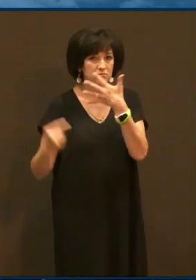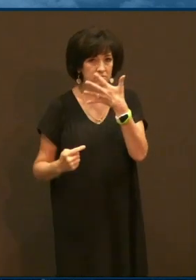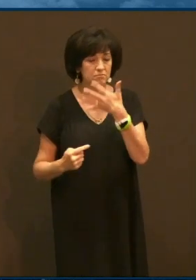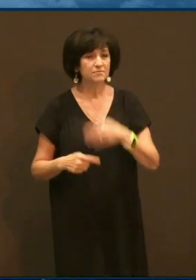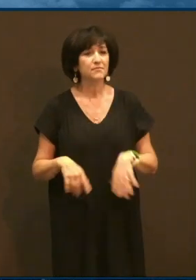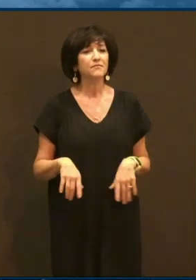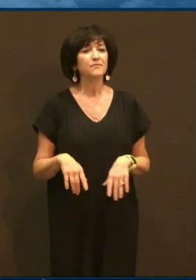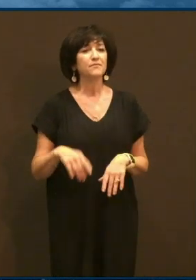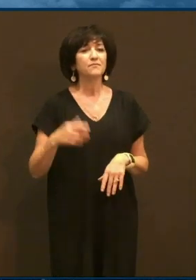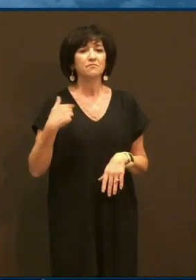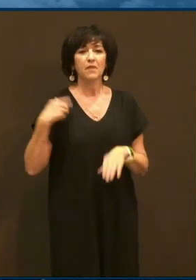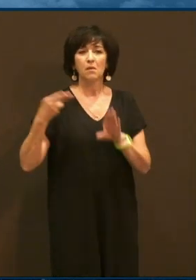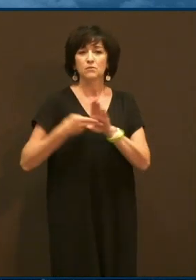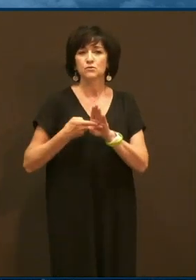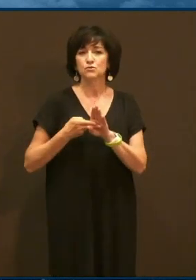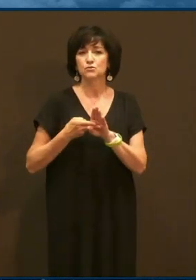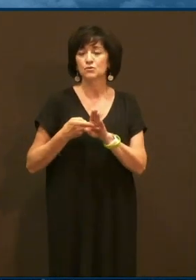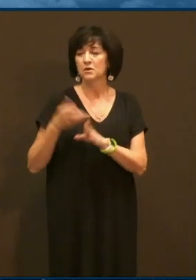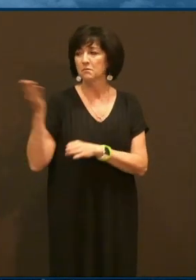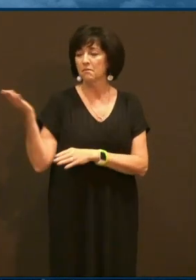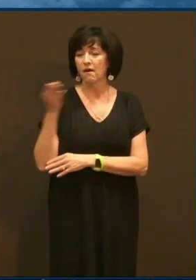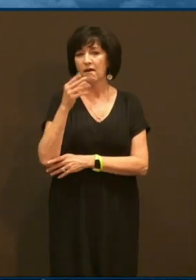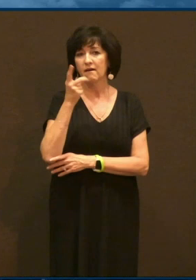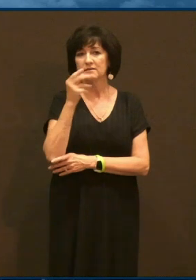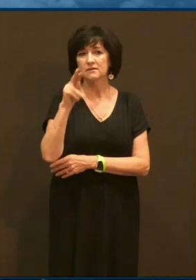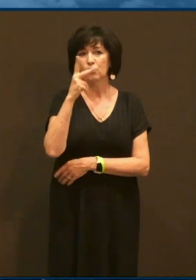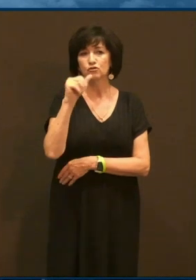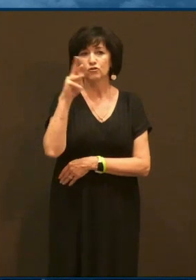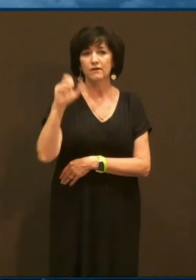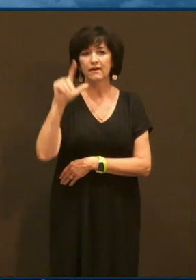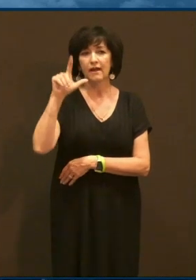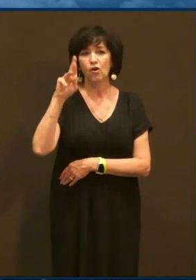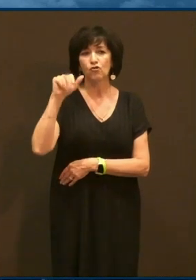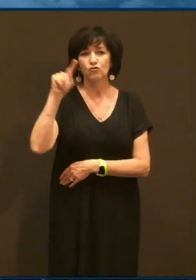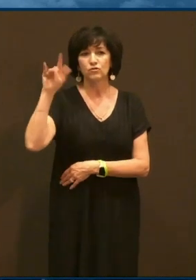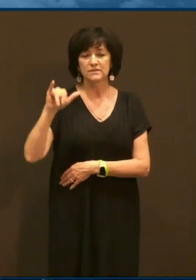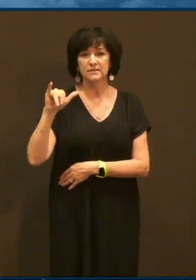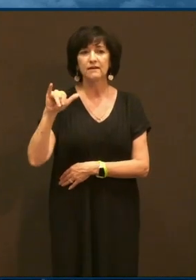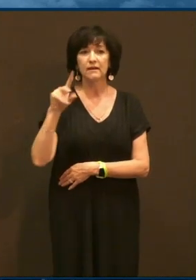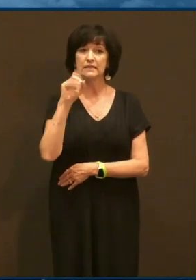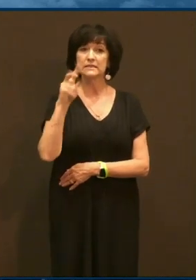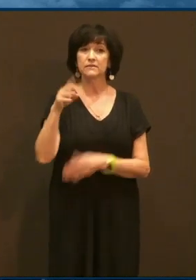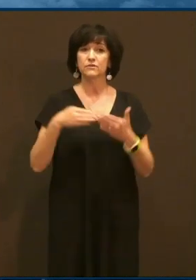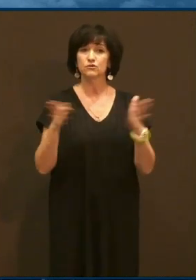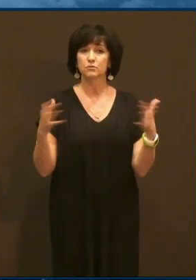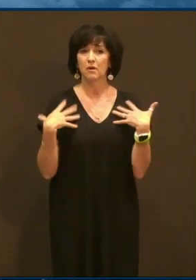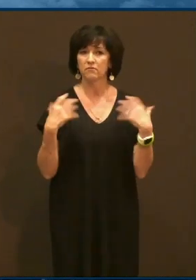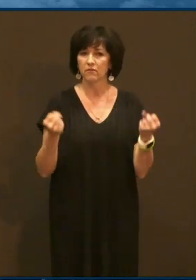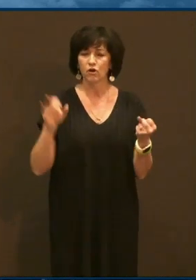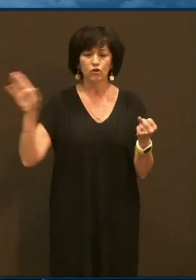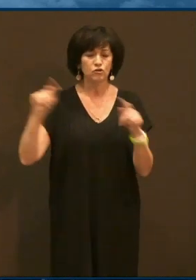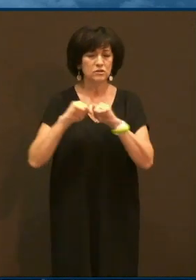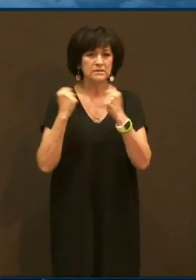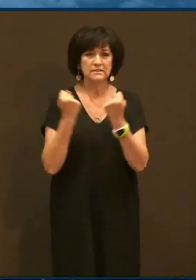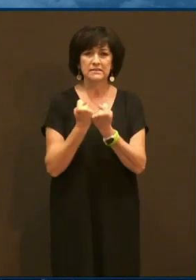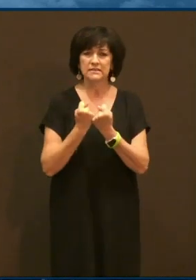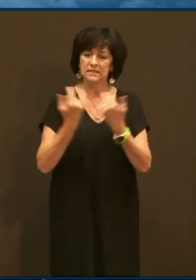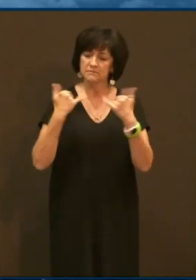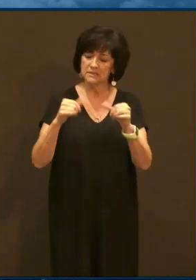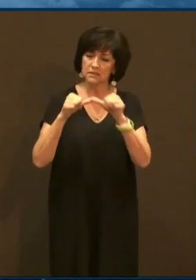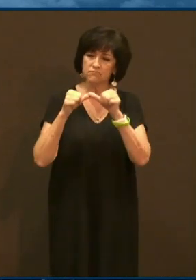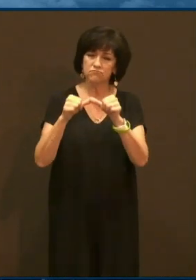by Dr. Karyl, the Director of the Division of Public Health. She and her team continue to do outstanding work. She's got